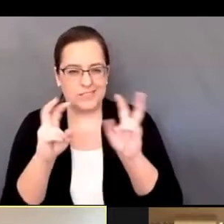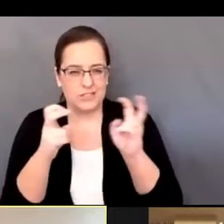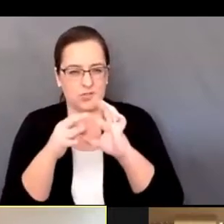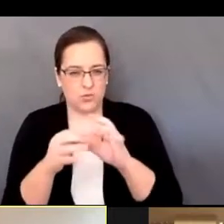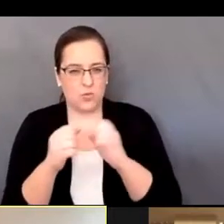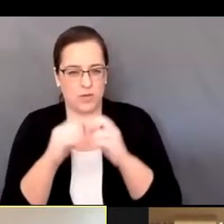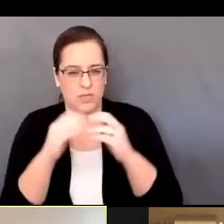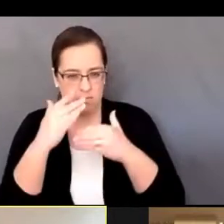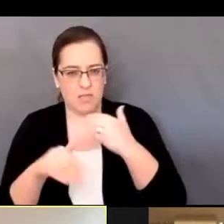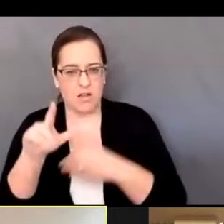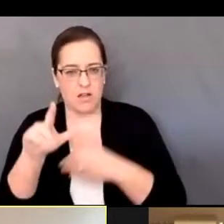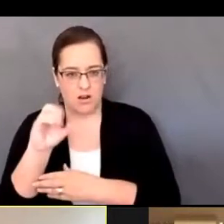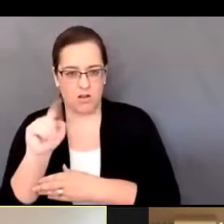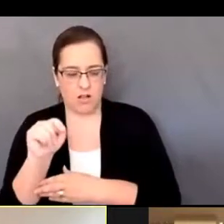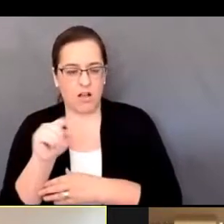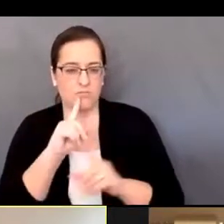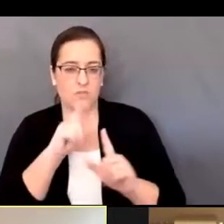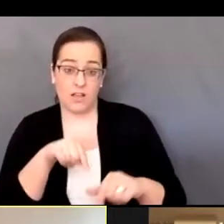is yes.